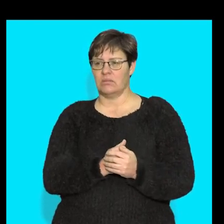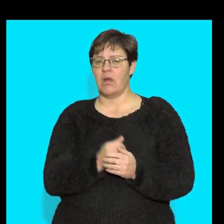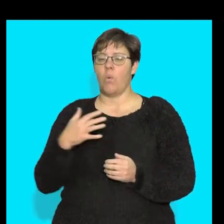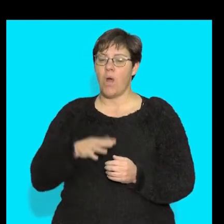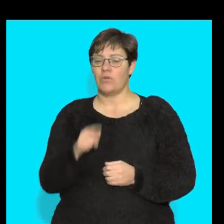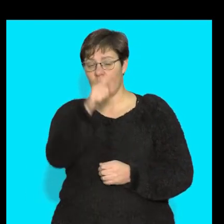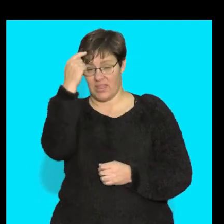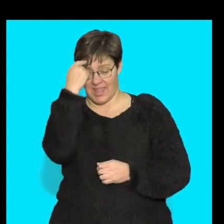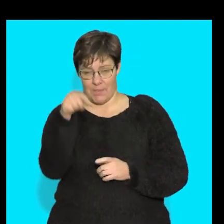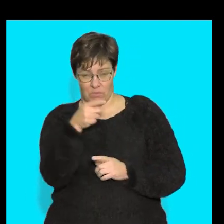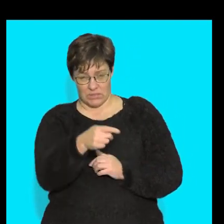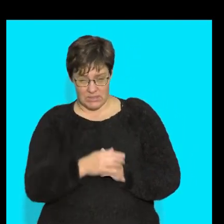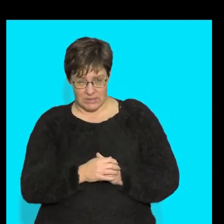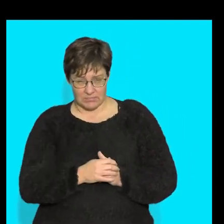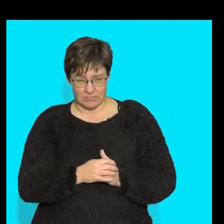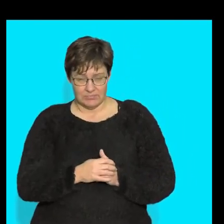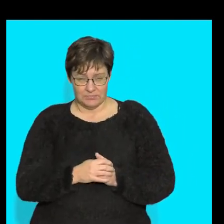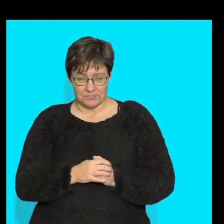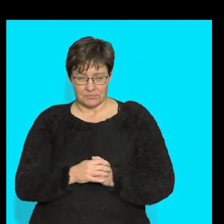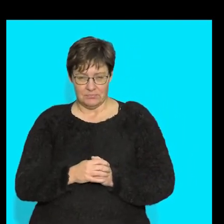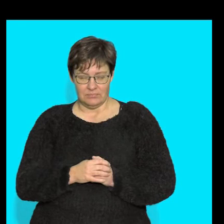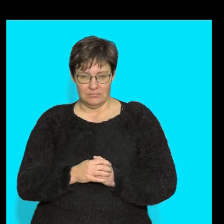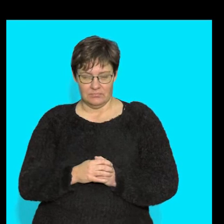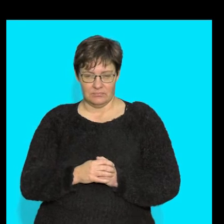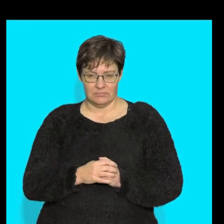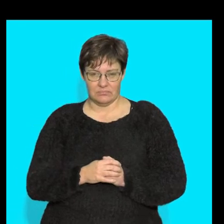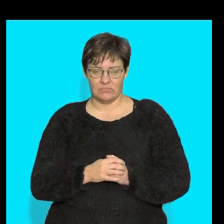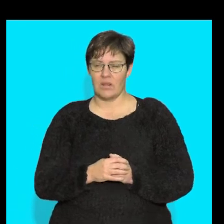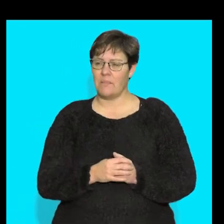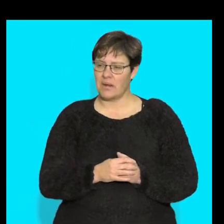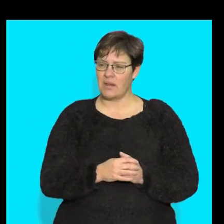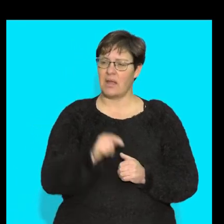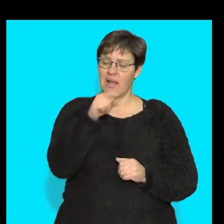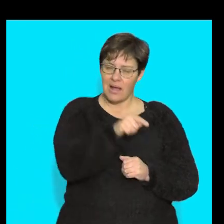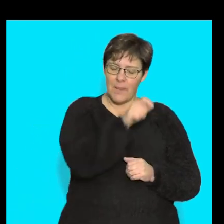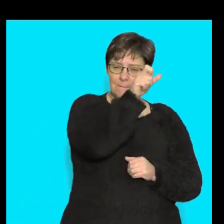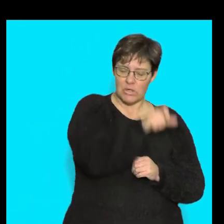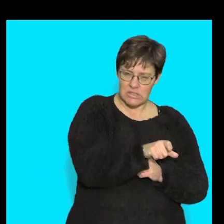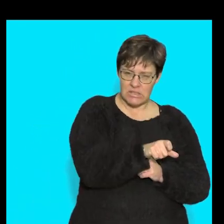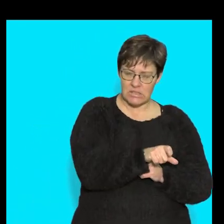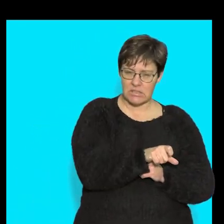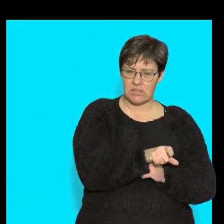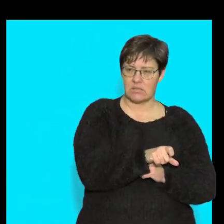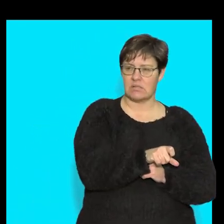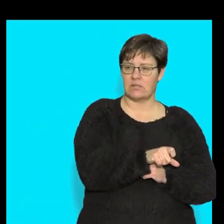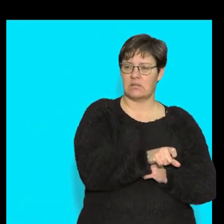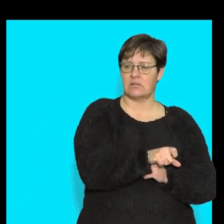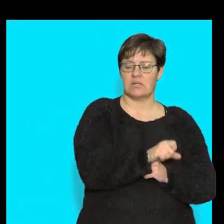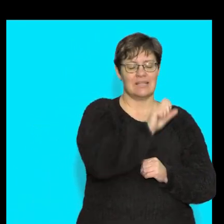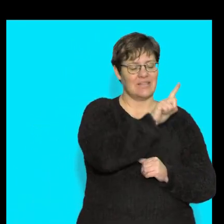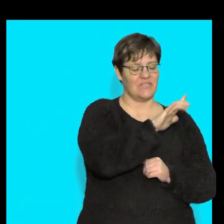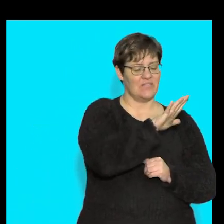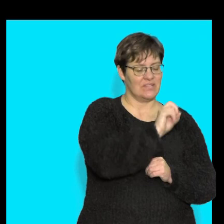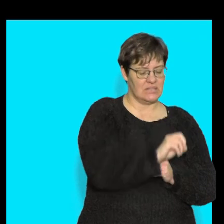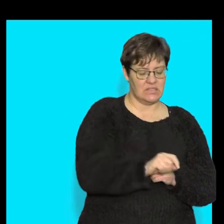about this. If we're to work out this, it means this person will now only have the